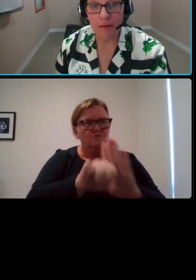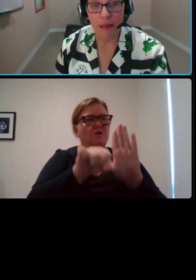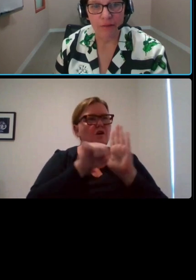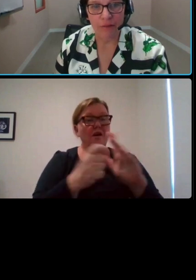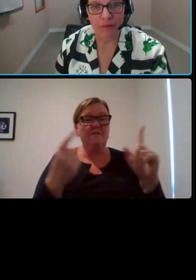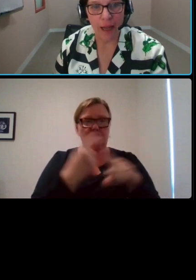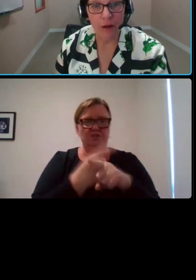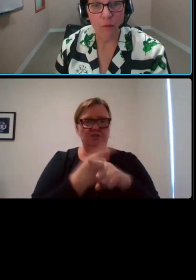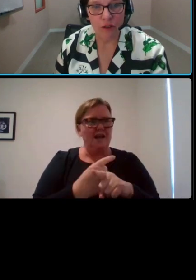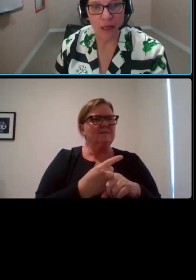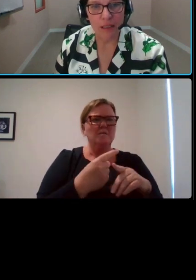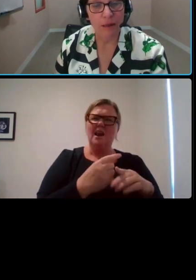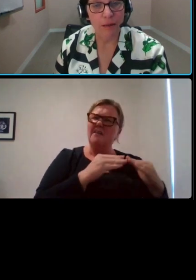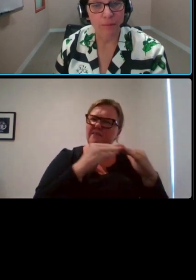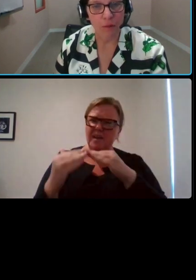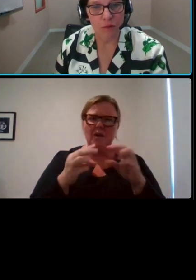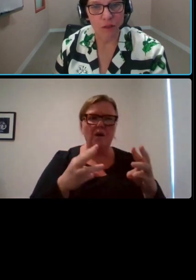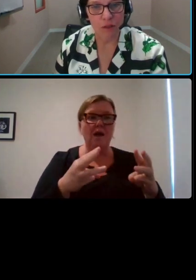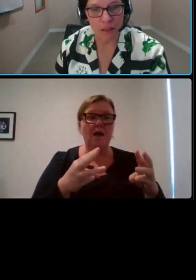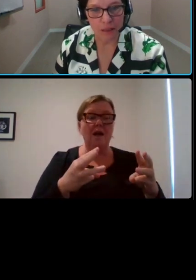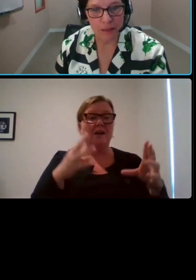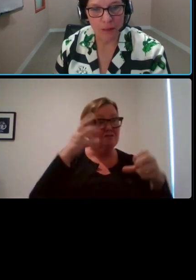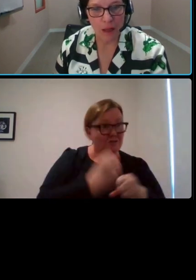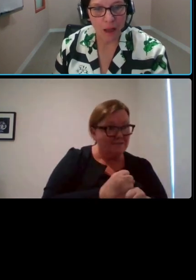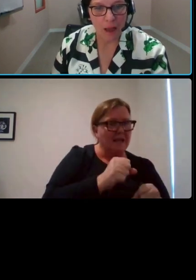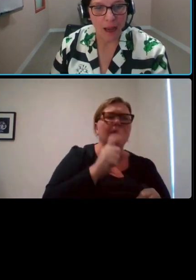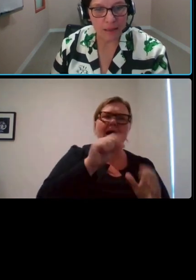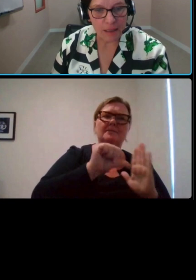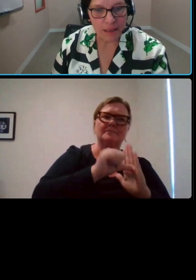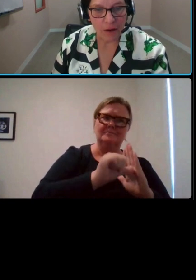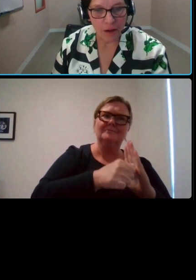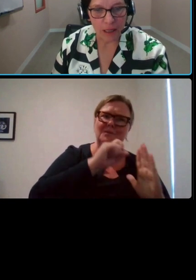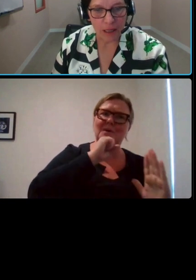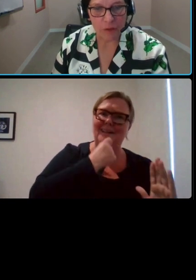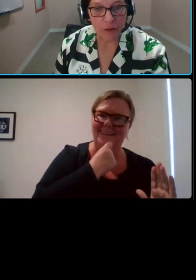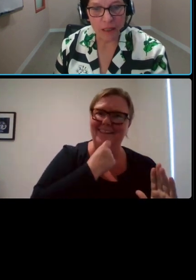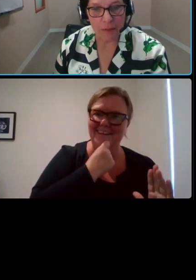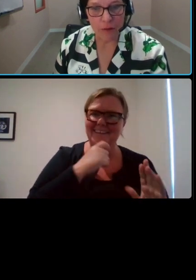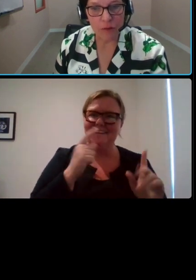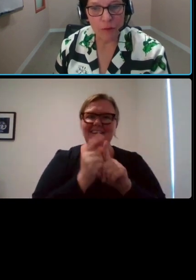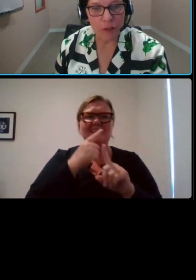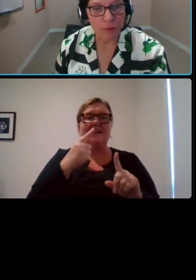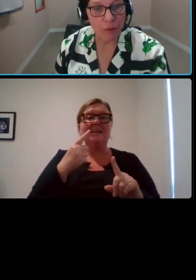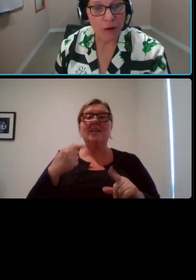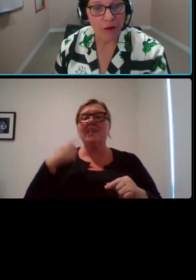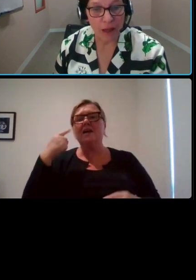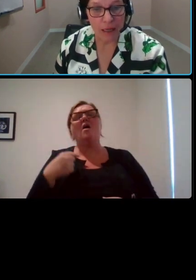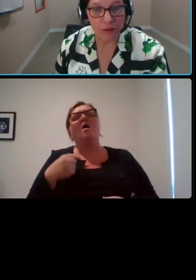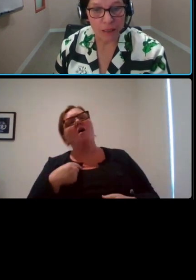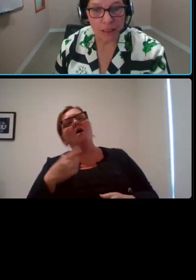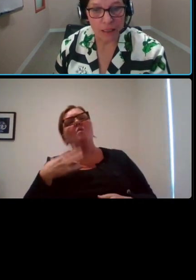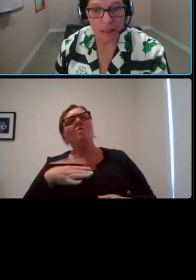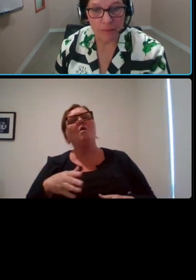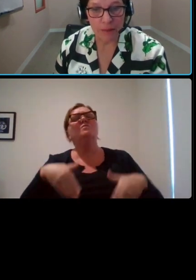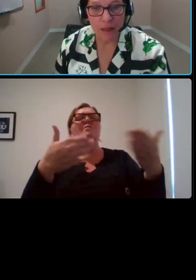in a practical and fair way with trust, but also vigilance. As I said earlier, don't think that because we want to promote a